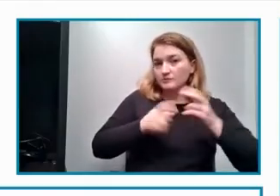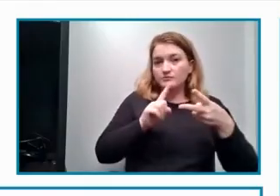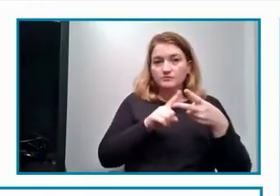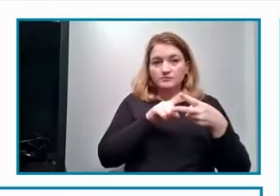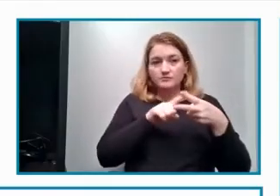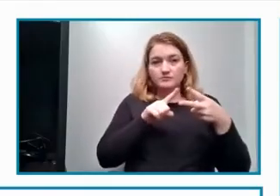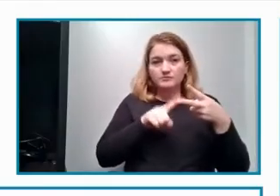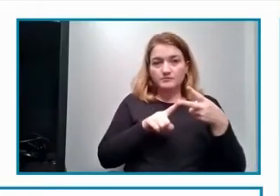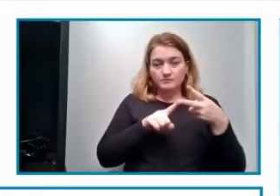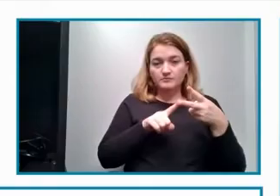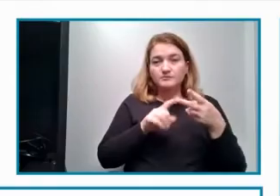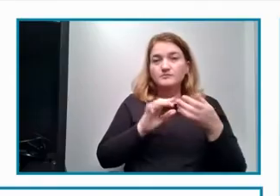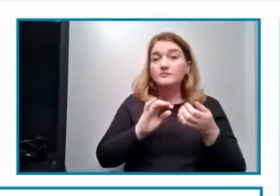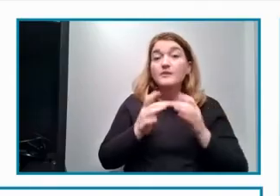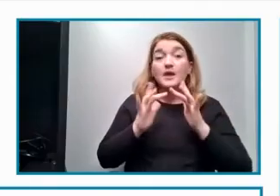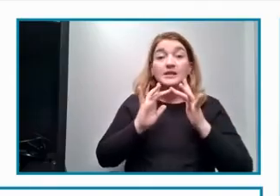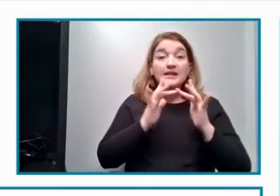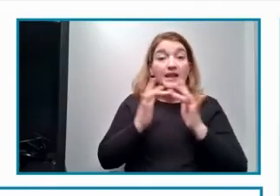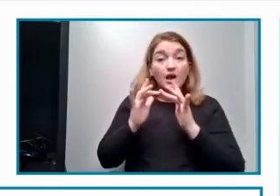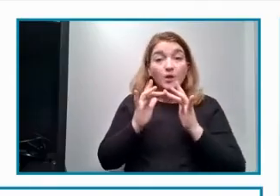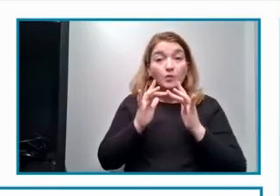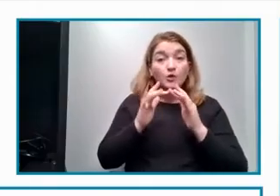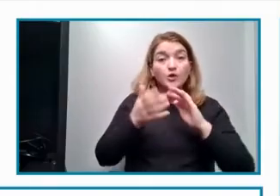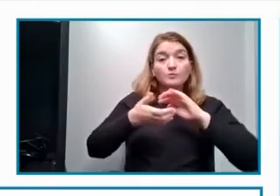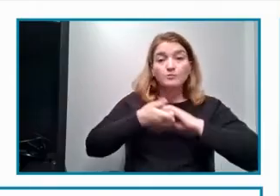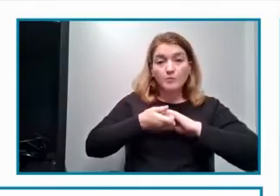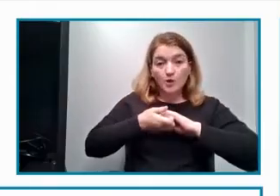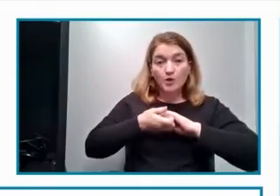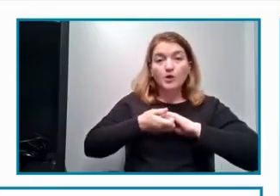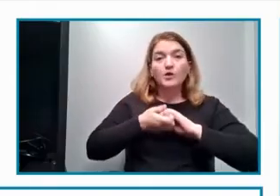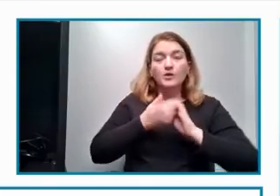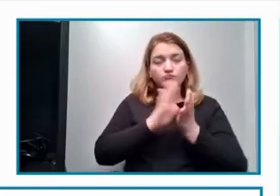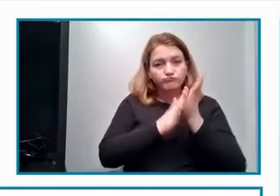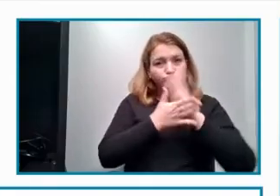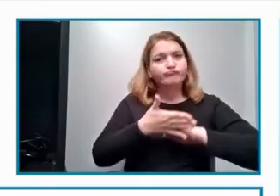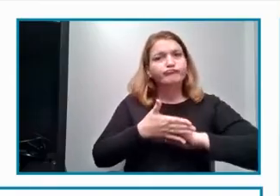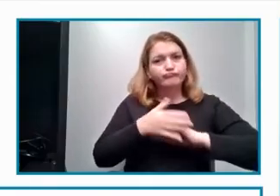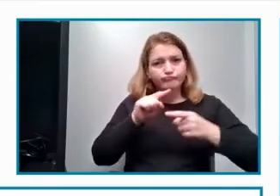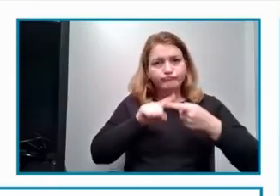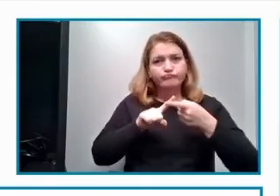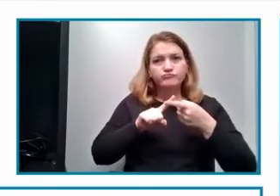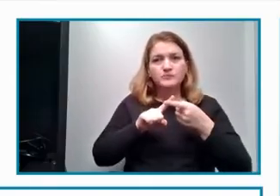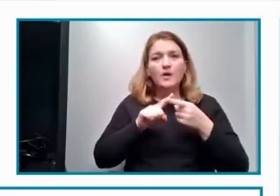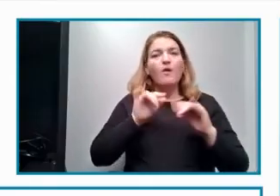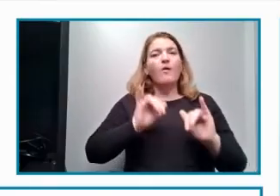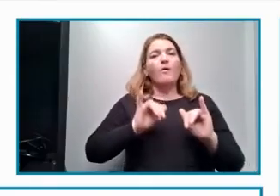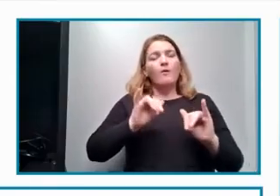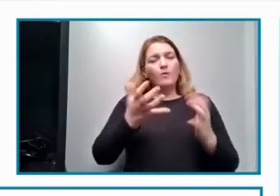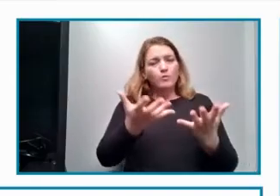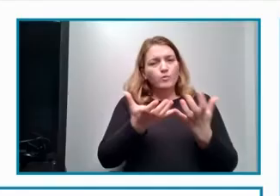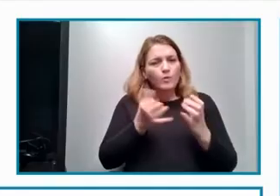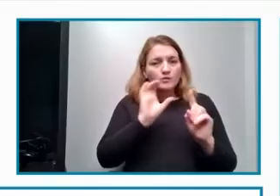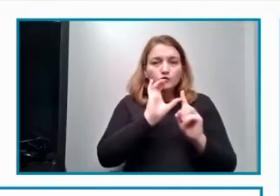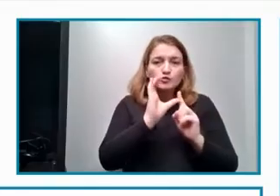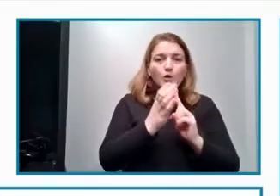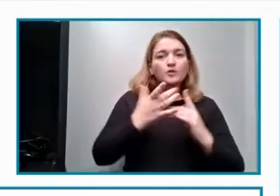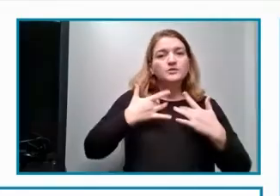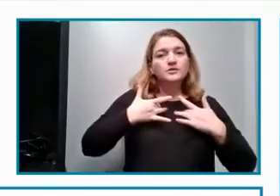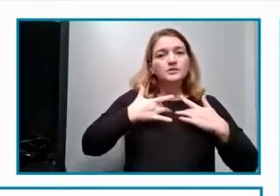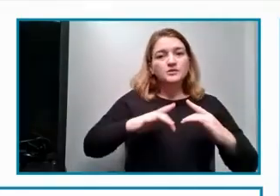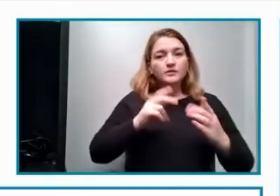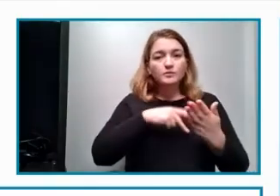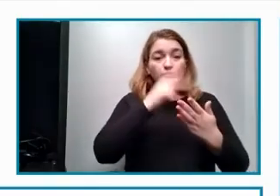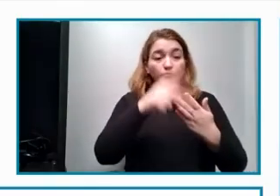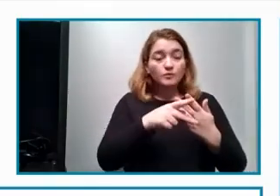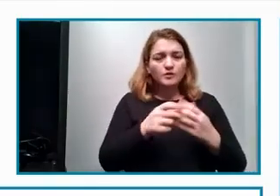networks that support the design, implementation, and evaluation of culturally sensitive programs. Strengthen capacity,